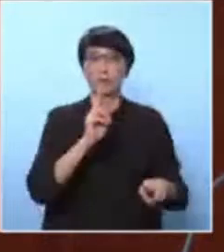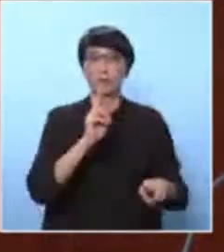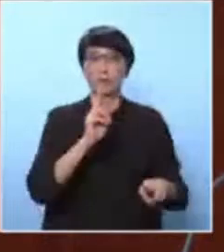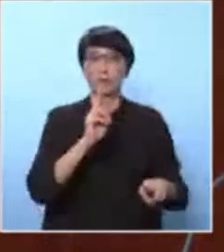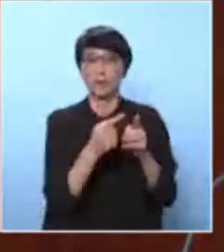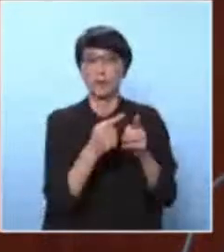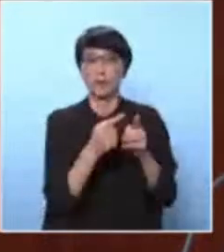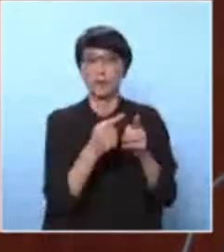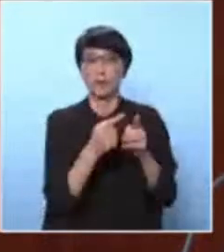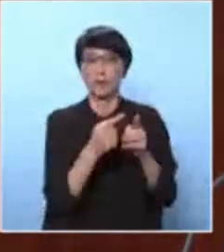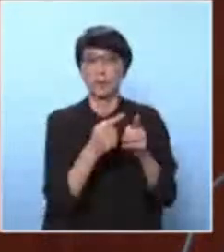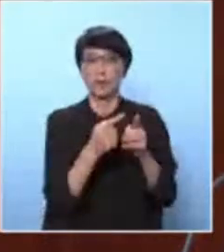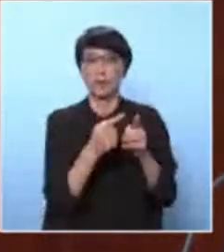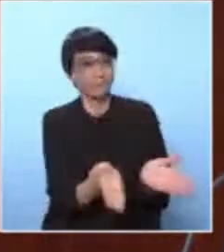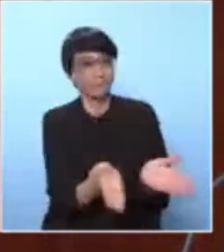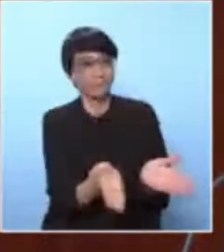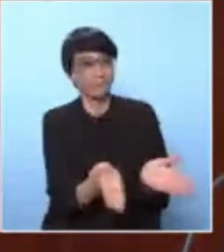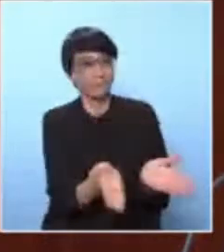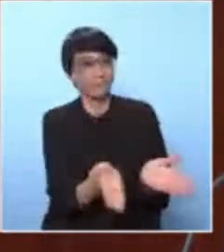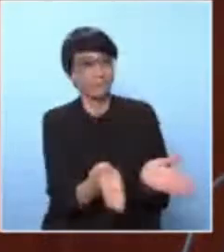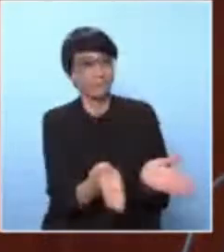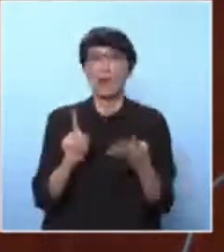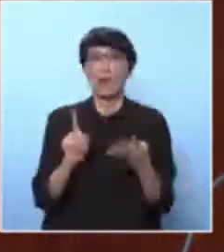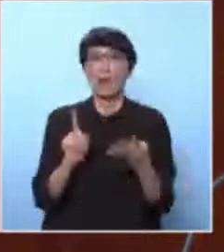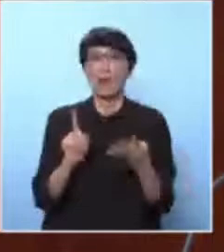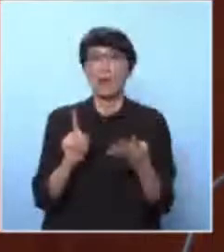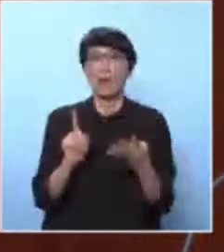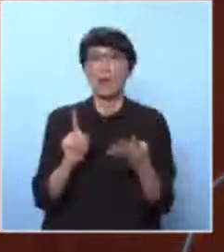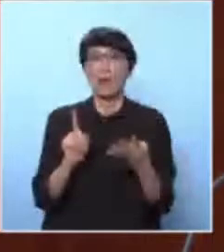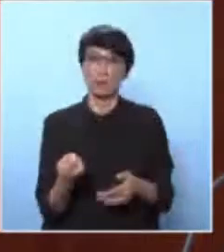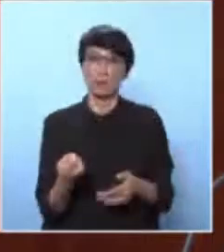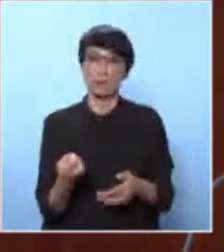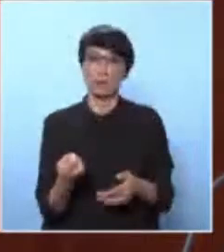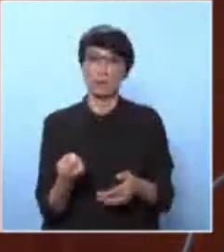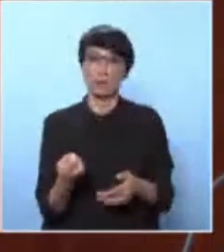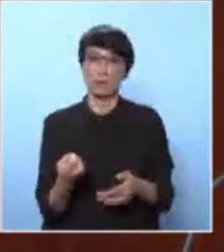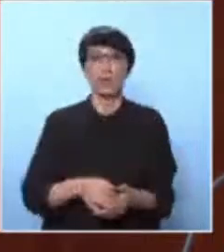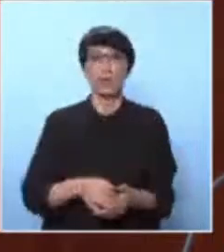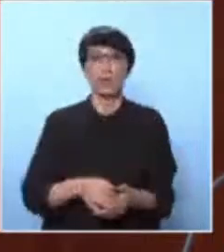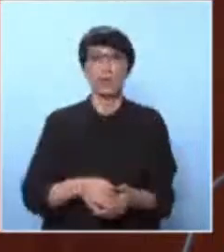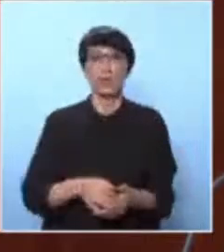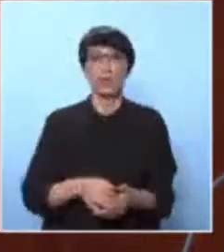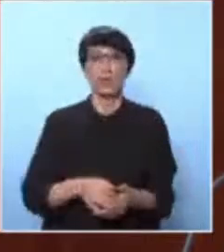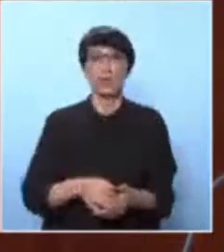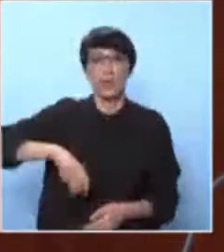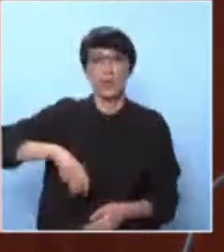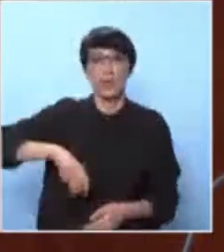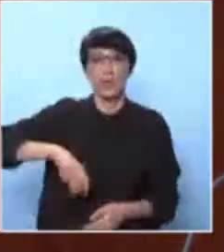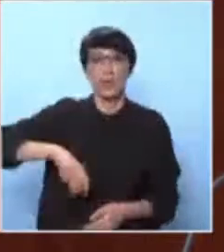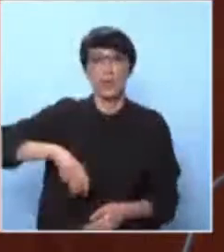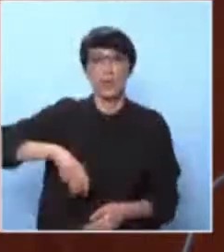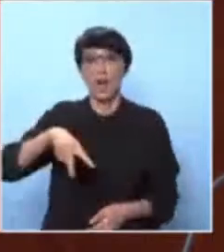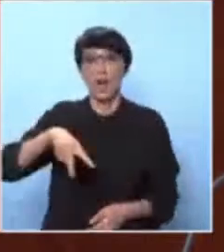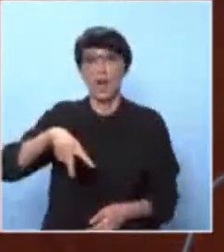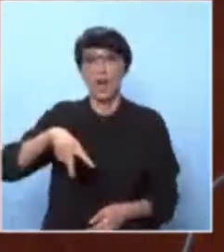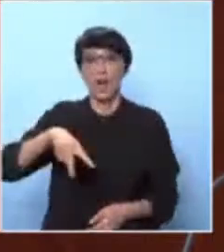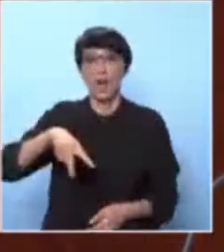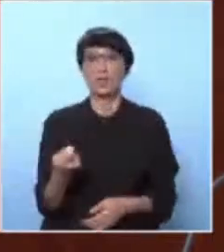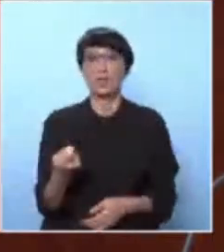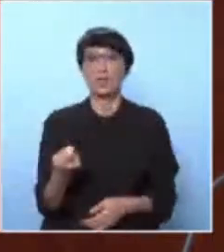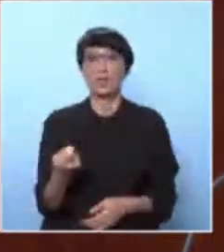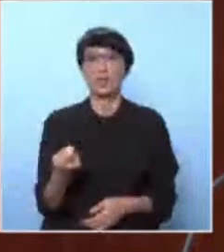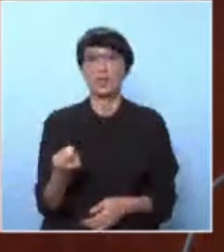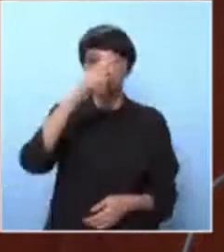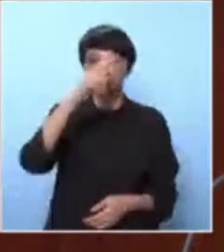And 4. Streamline screening of carry-on luggage. The AAHK will gradually introduce